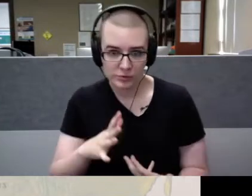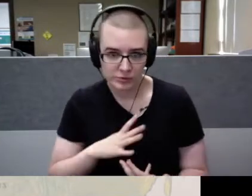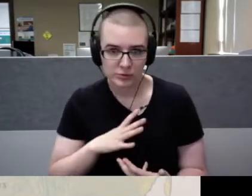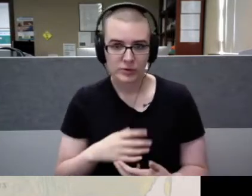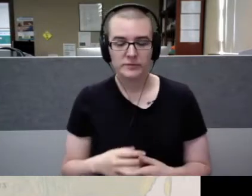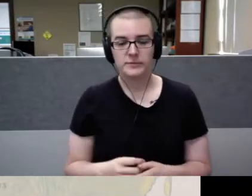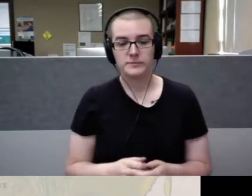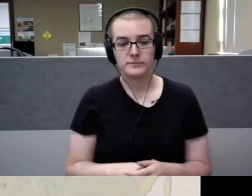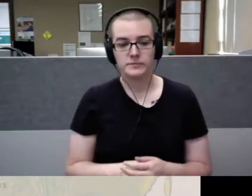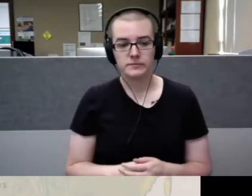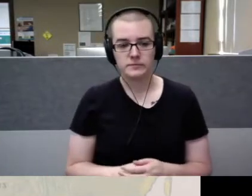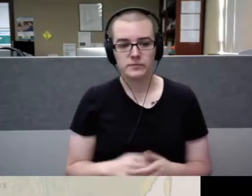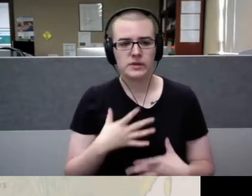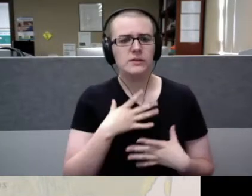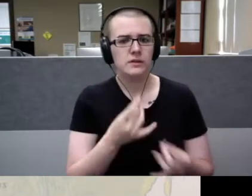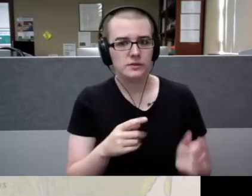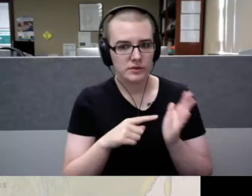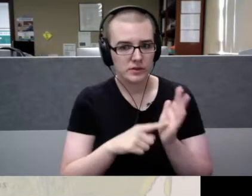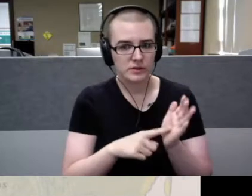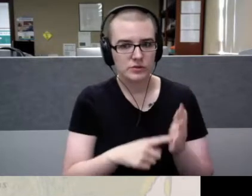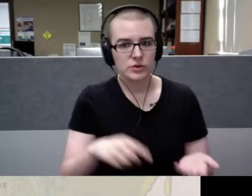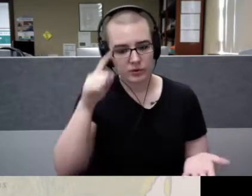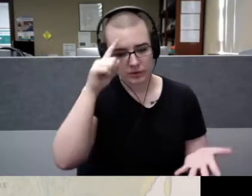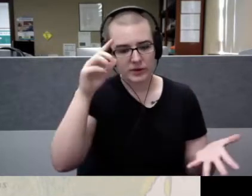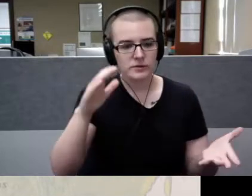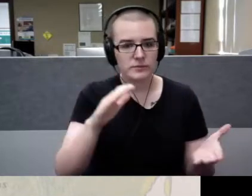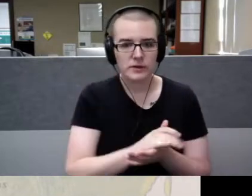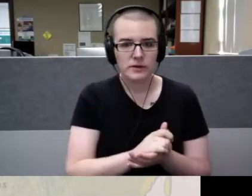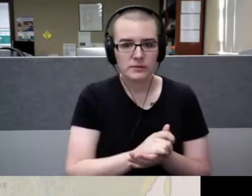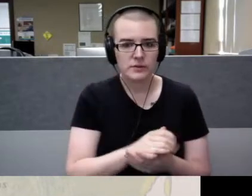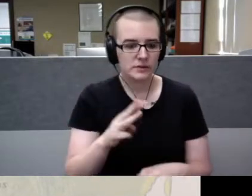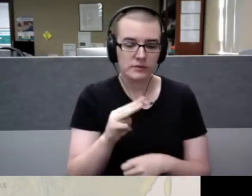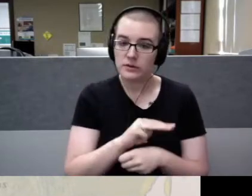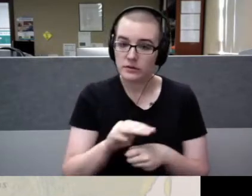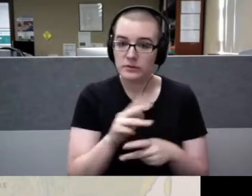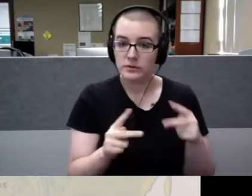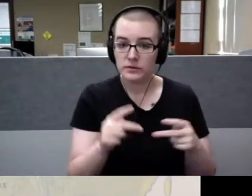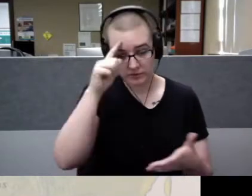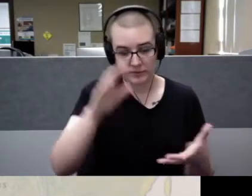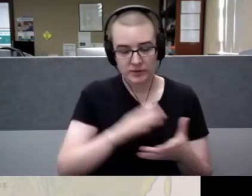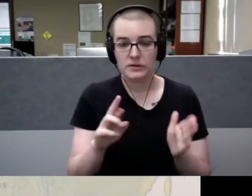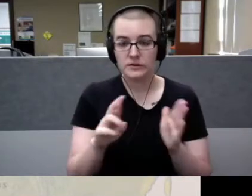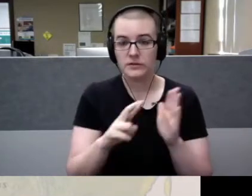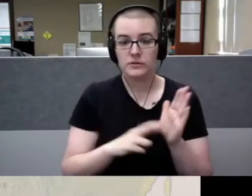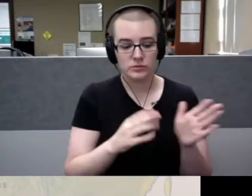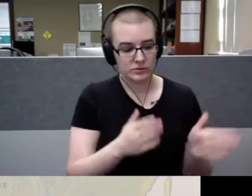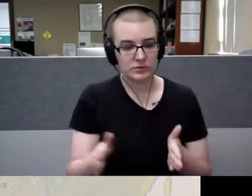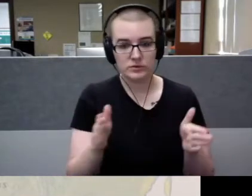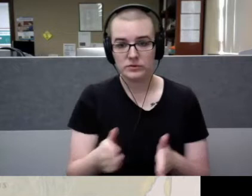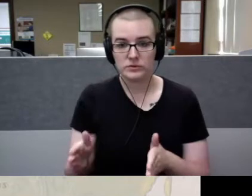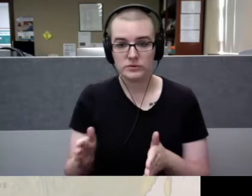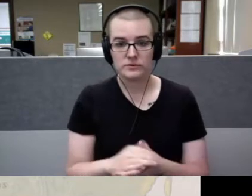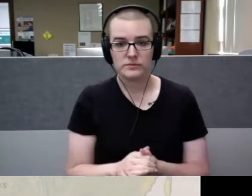Mesopotamians, they believed in rules and orders, not only in business, not only in crime, but in family, and